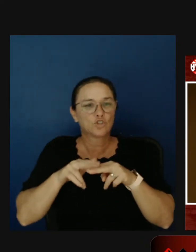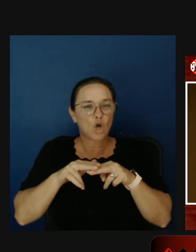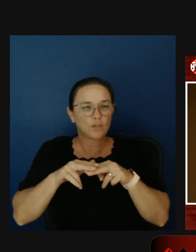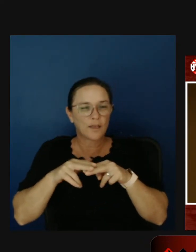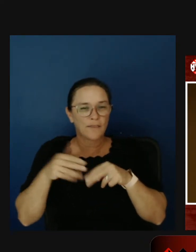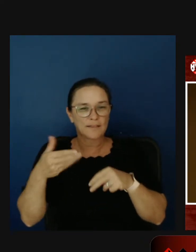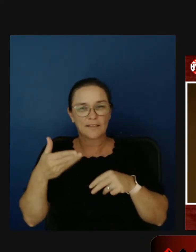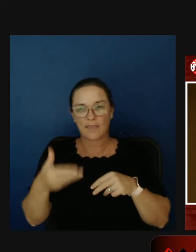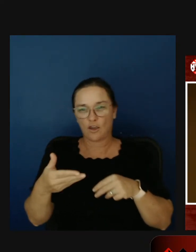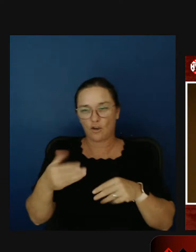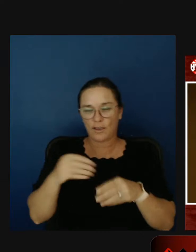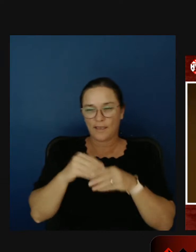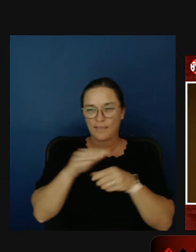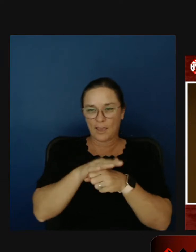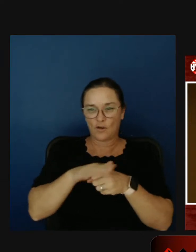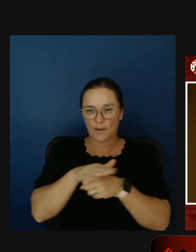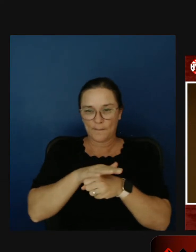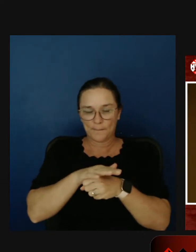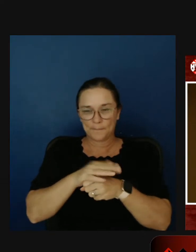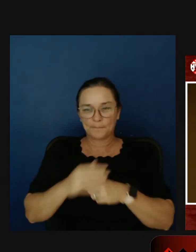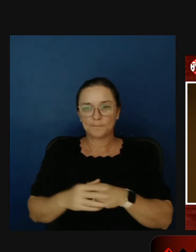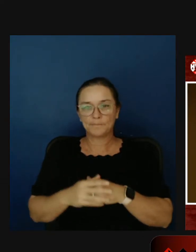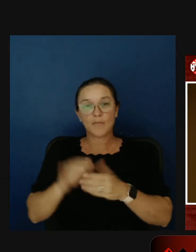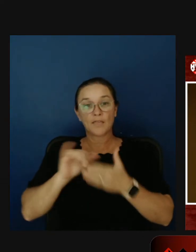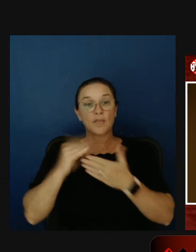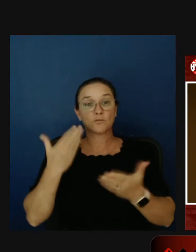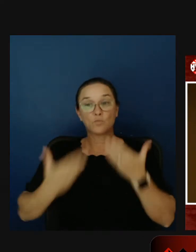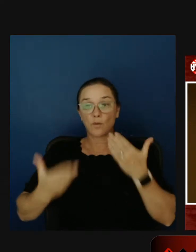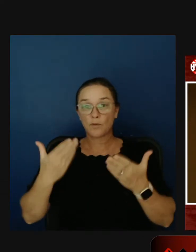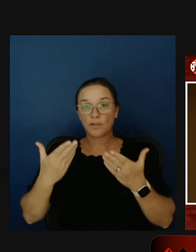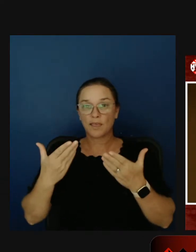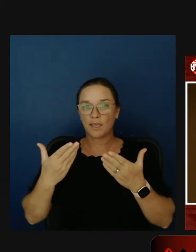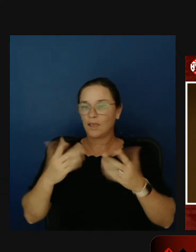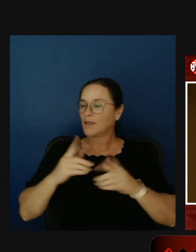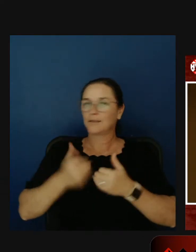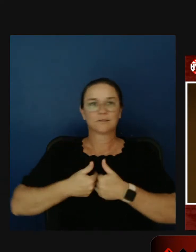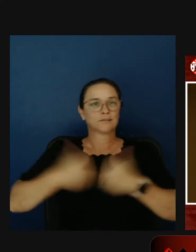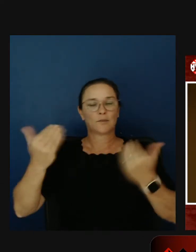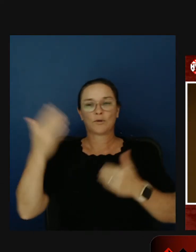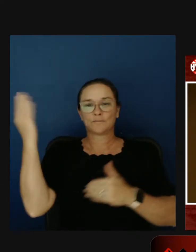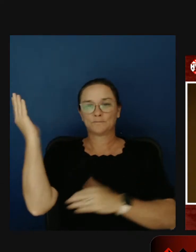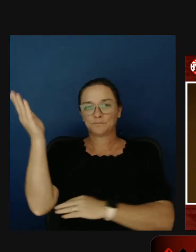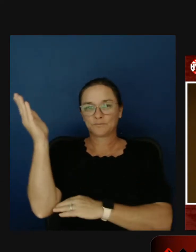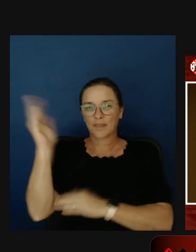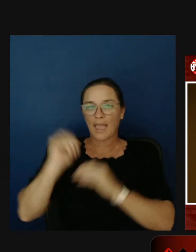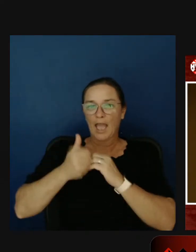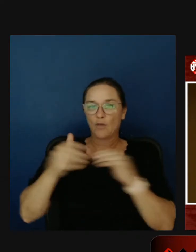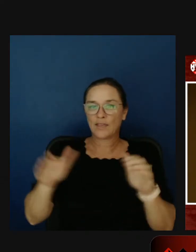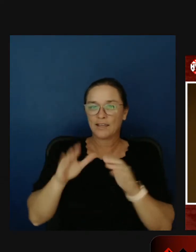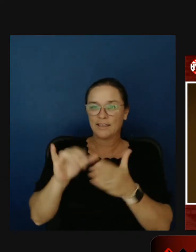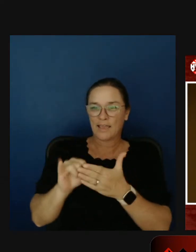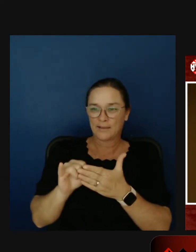these regions. And that's probably a talk in and of itself how they did that, but that goes